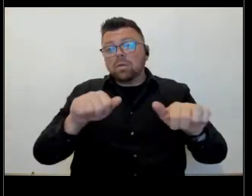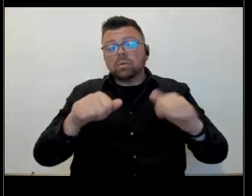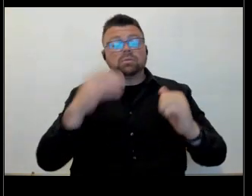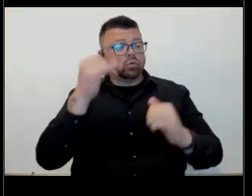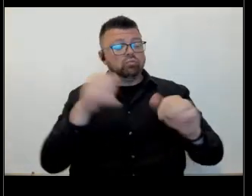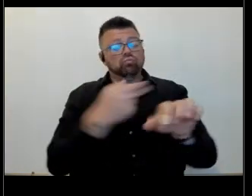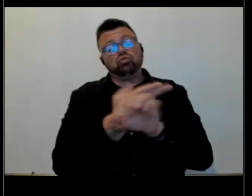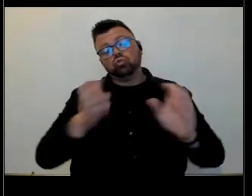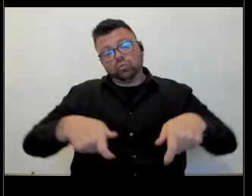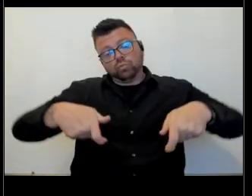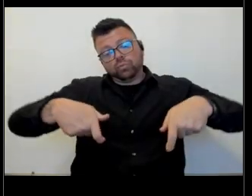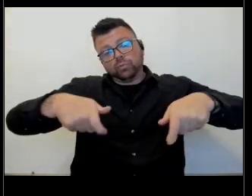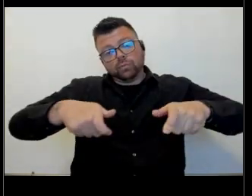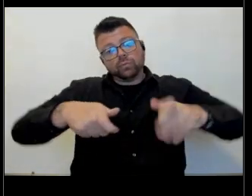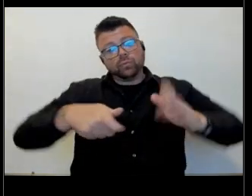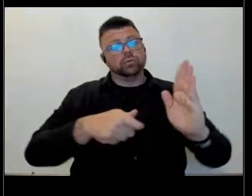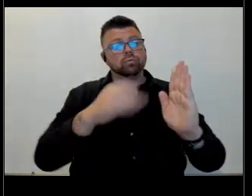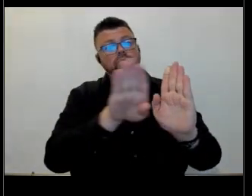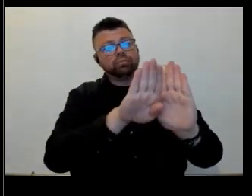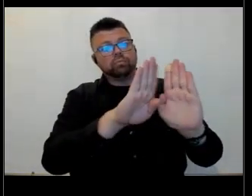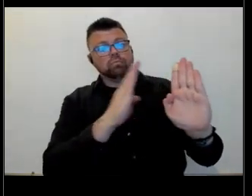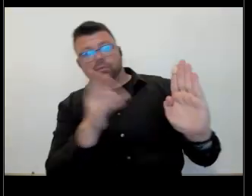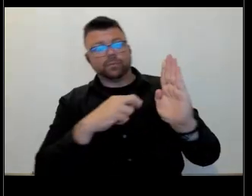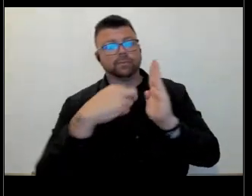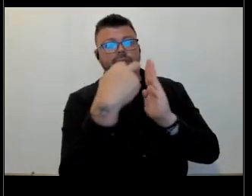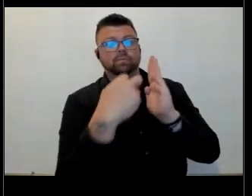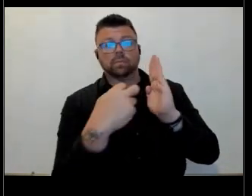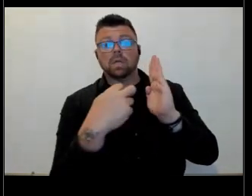position to transfer onto the toilet.